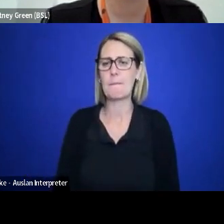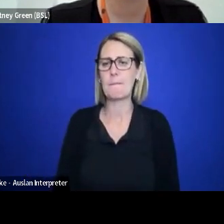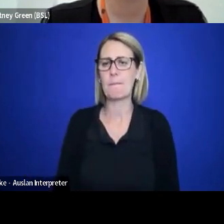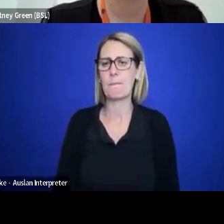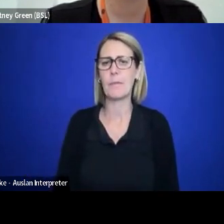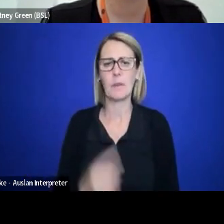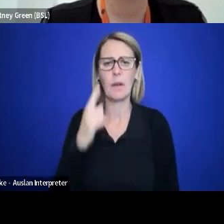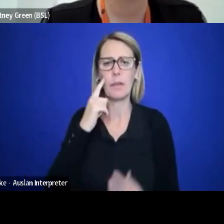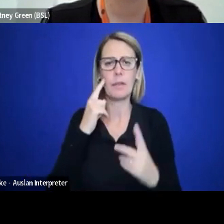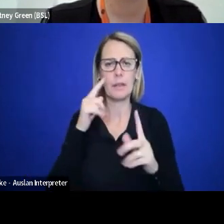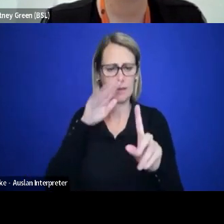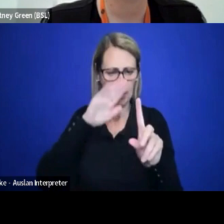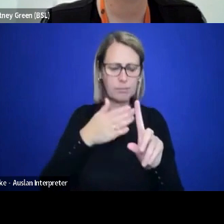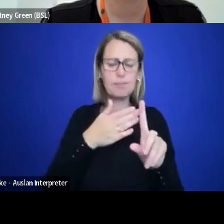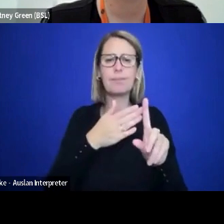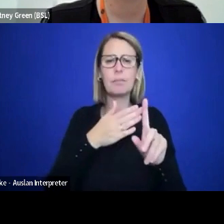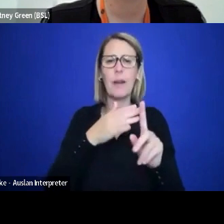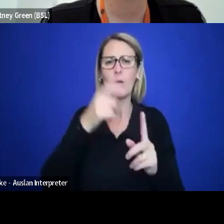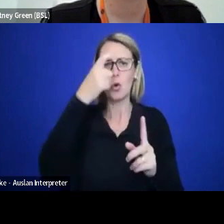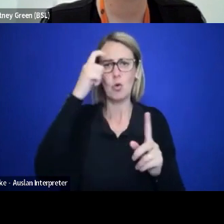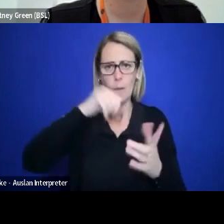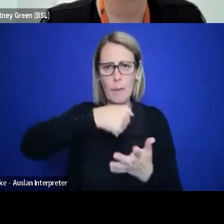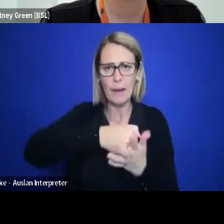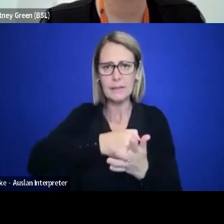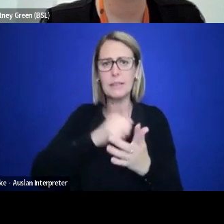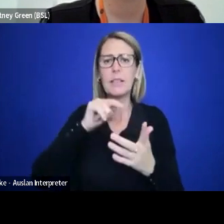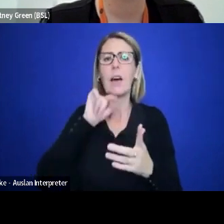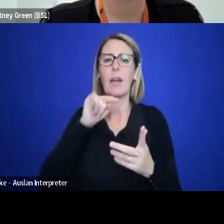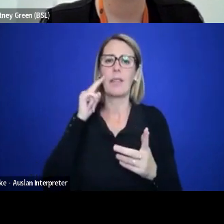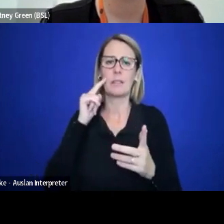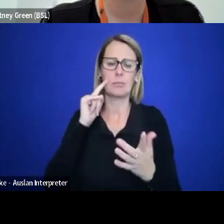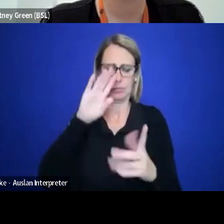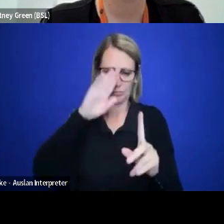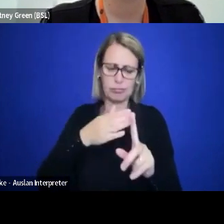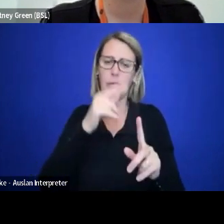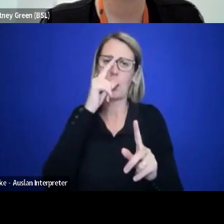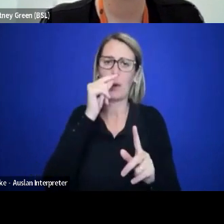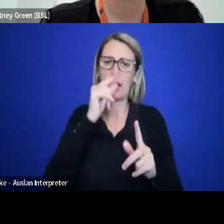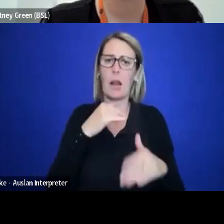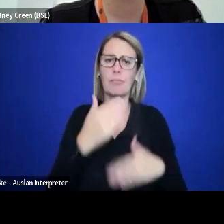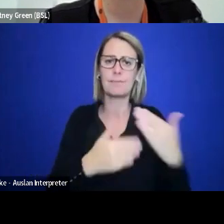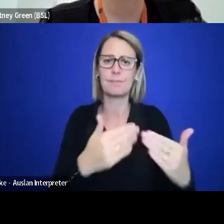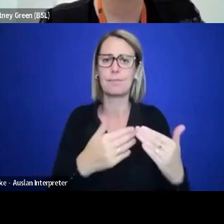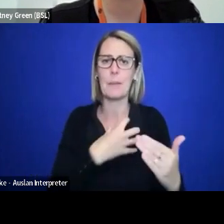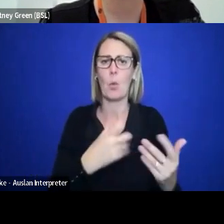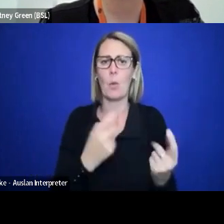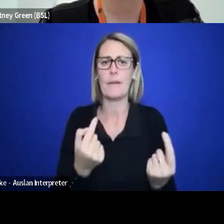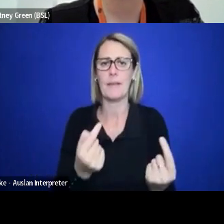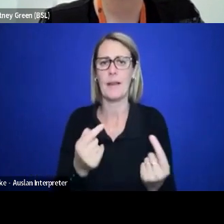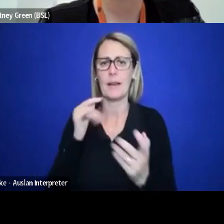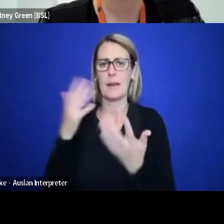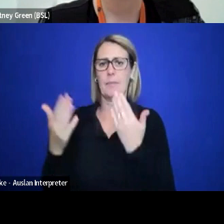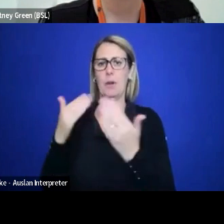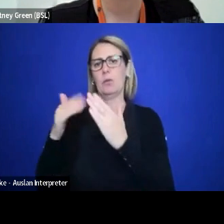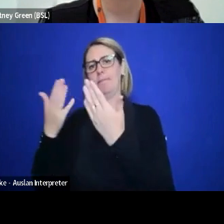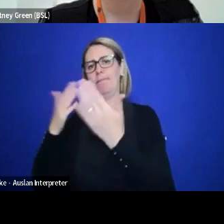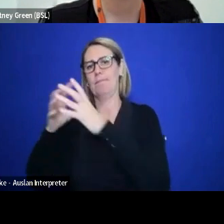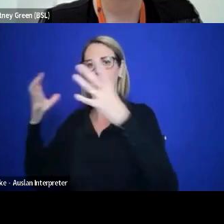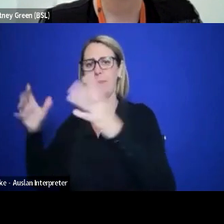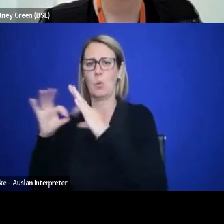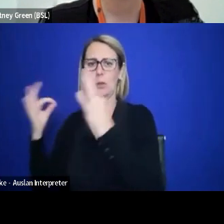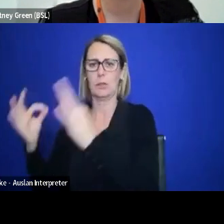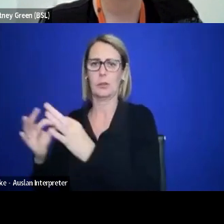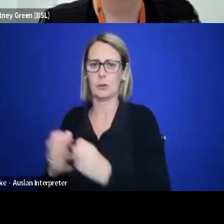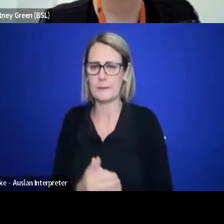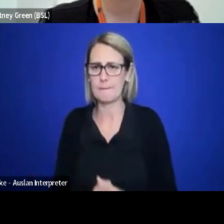big difference. We've already talked about the importance of social capital and so forth.